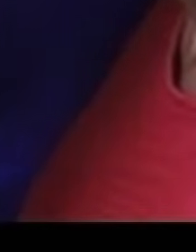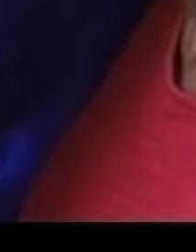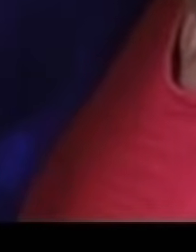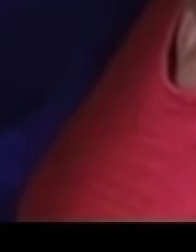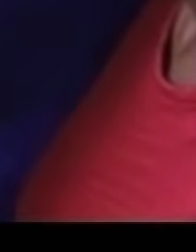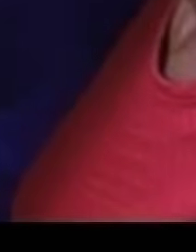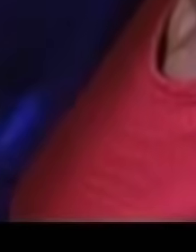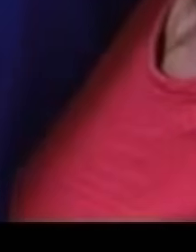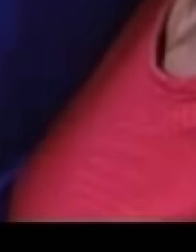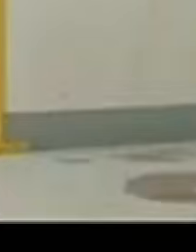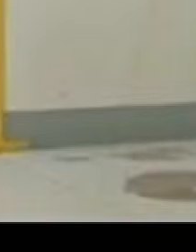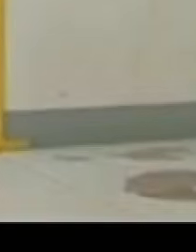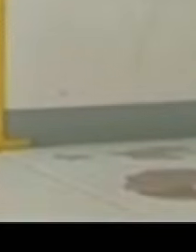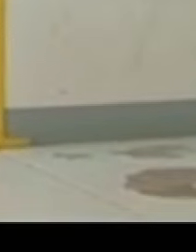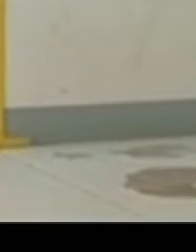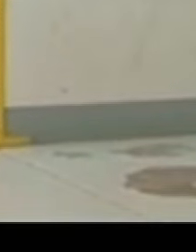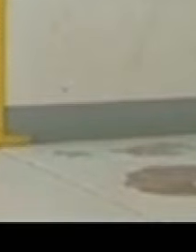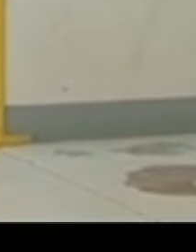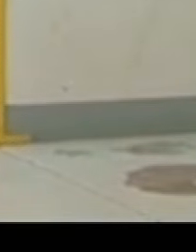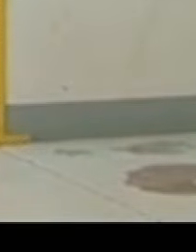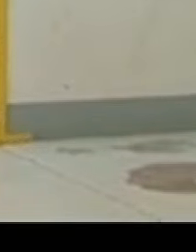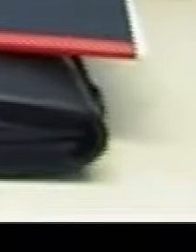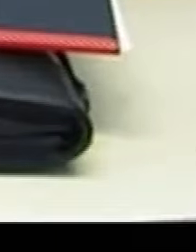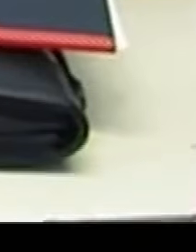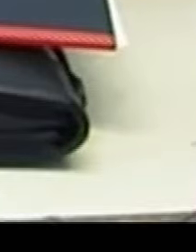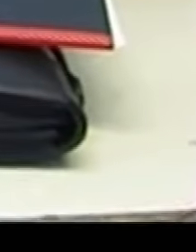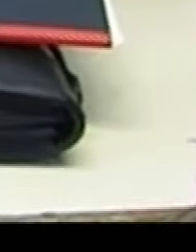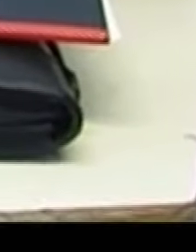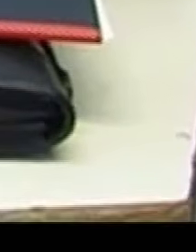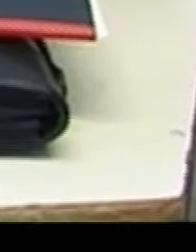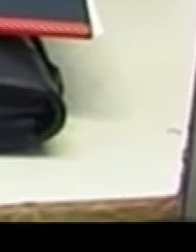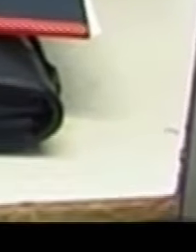promotion of equal access to land, improving efficiency